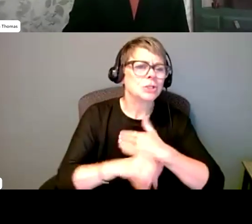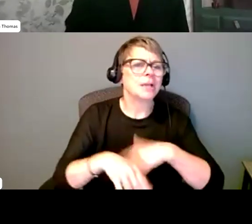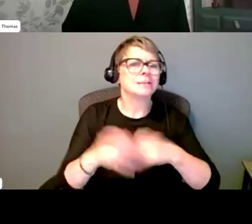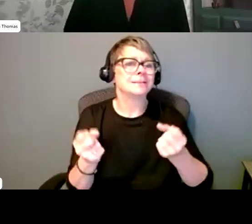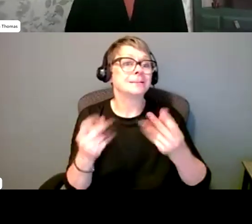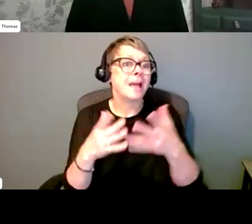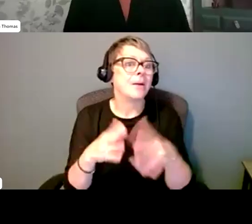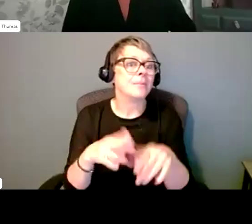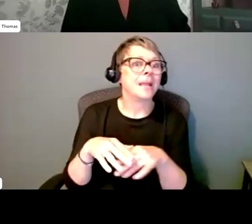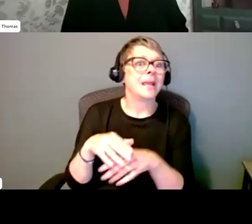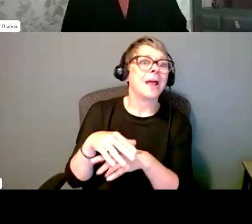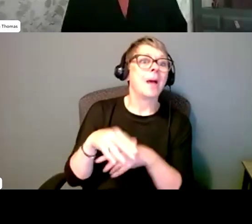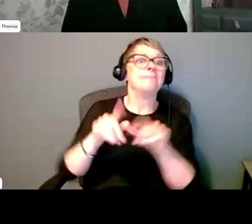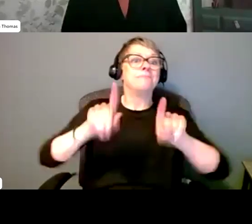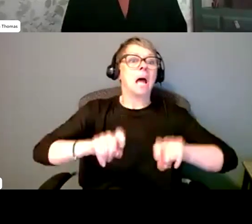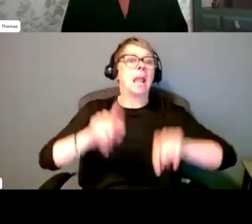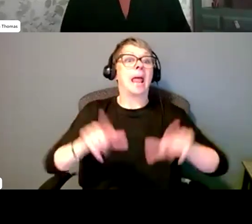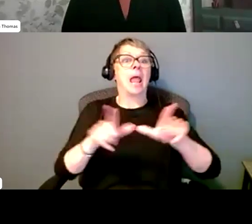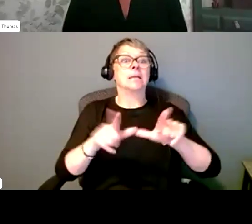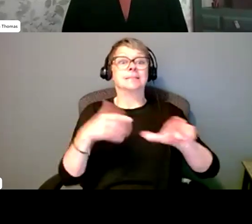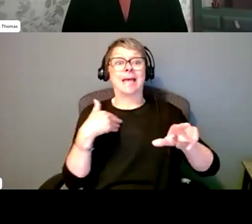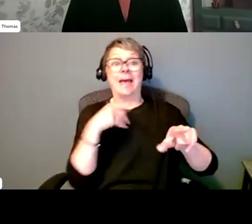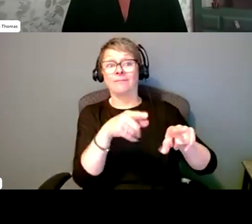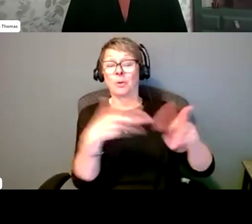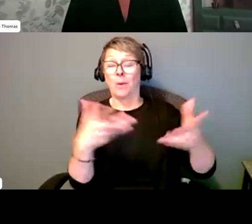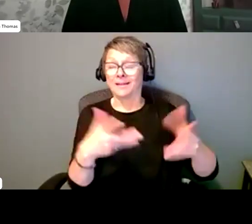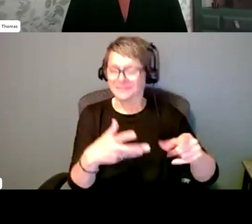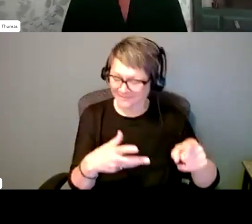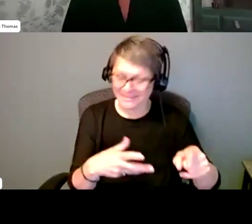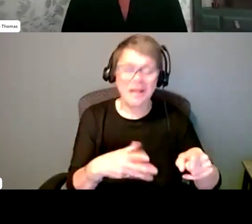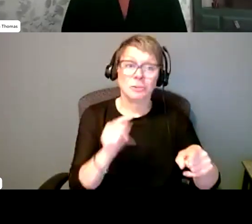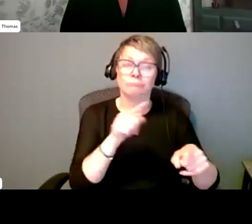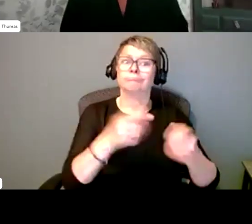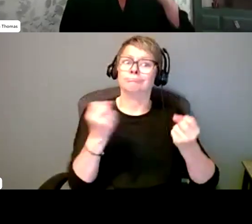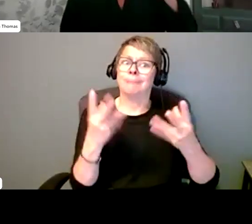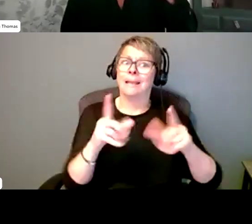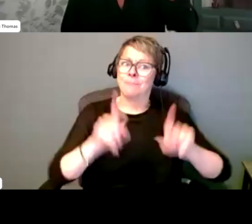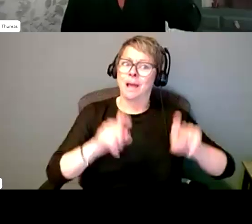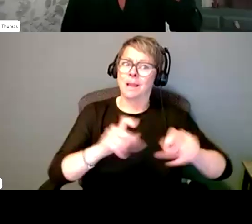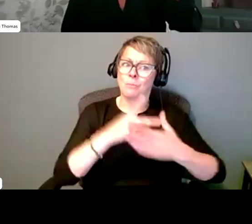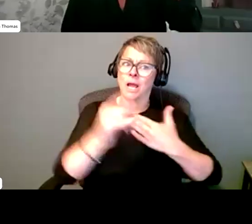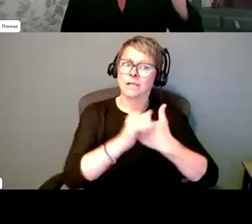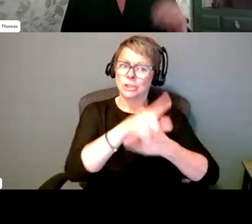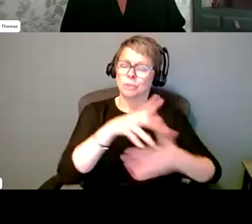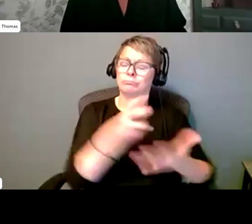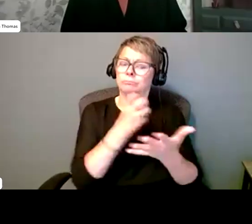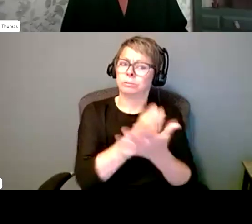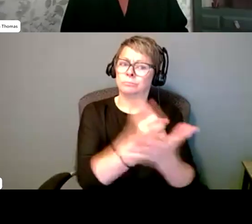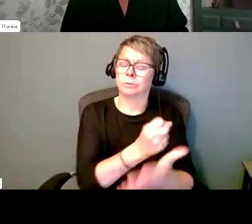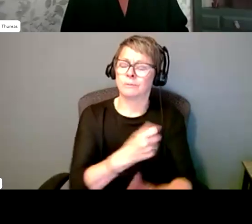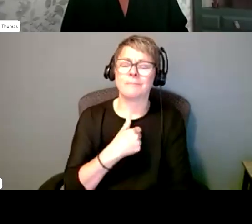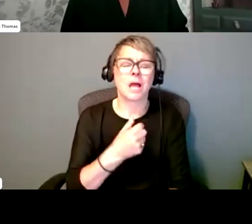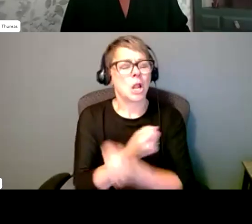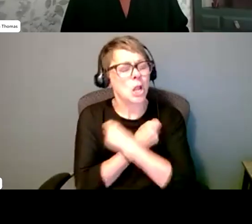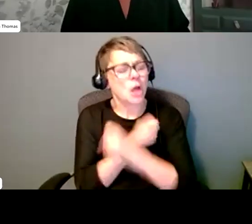gotten from all the pilot projects that you probably had, from the pilot projects, and some really took off. I'm a huge fan of your restorative